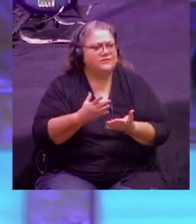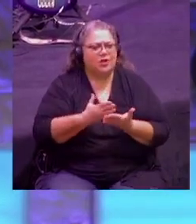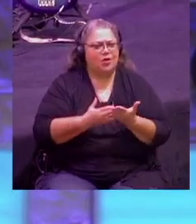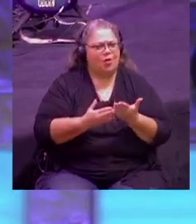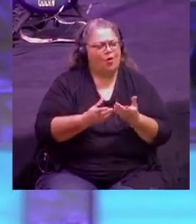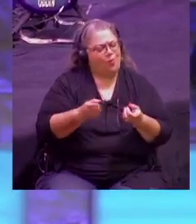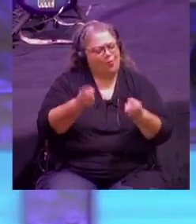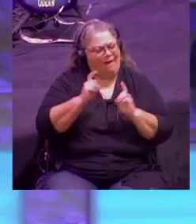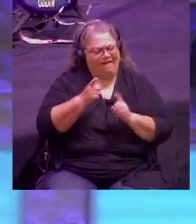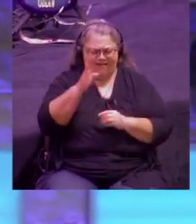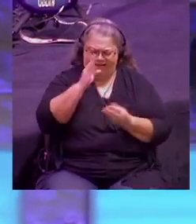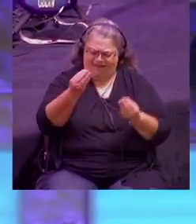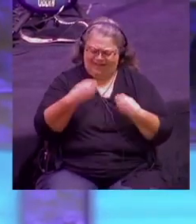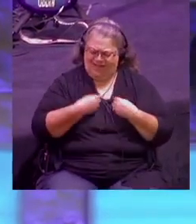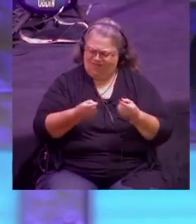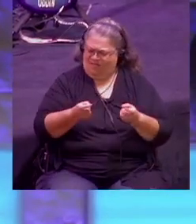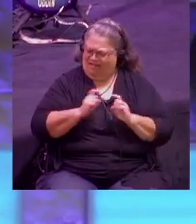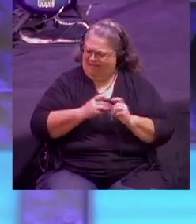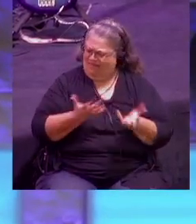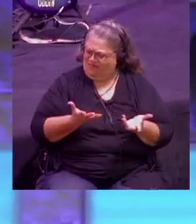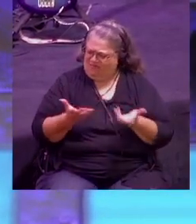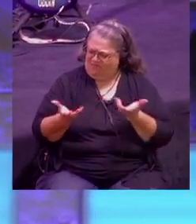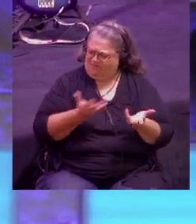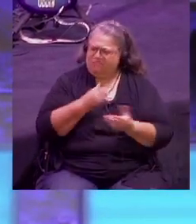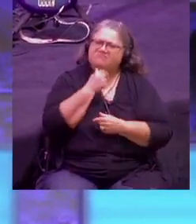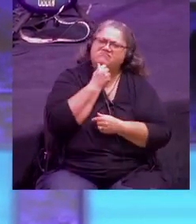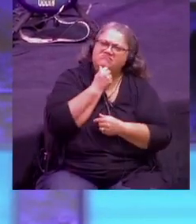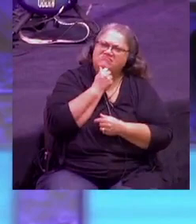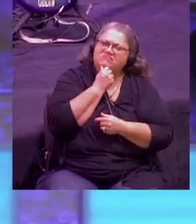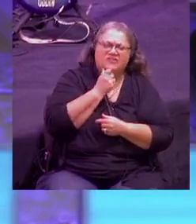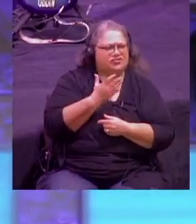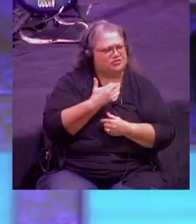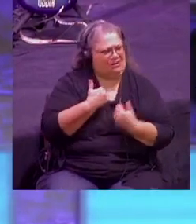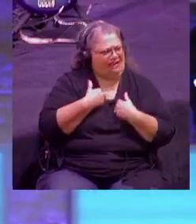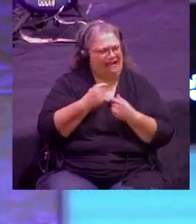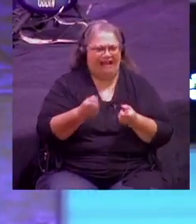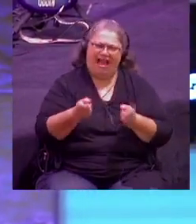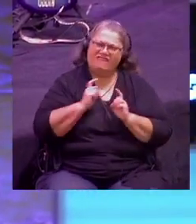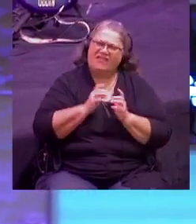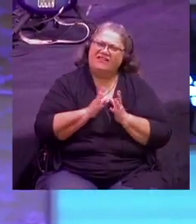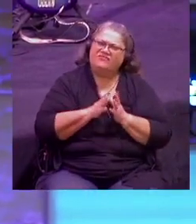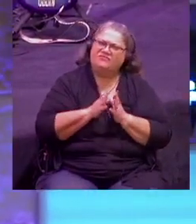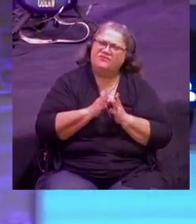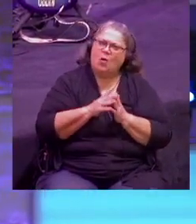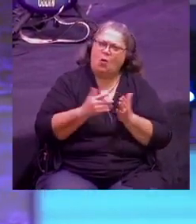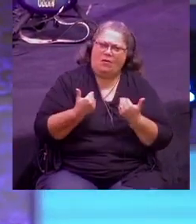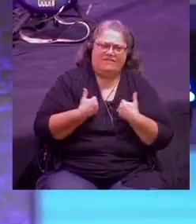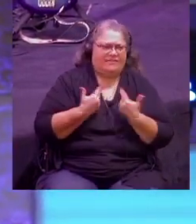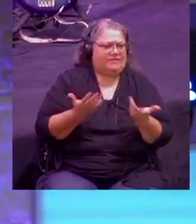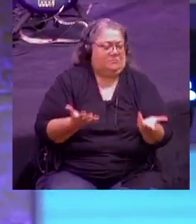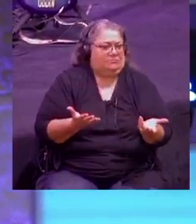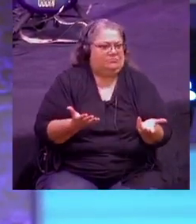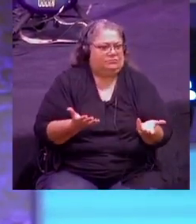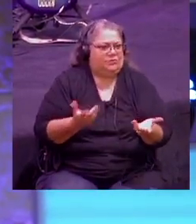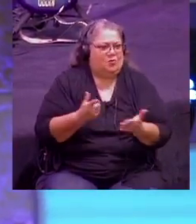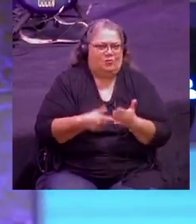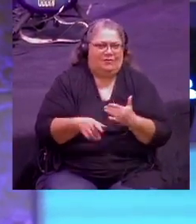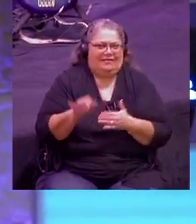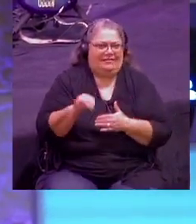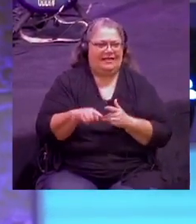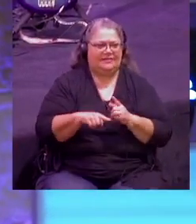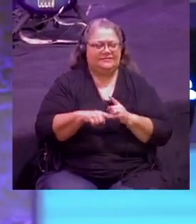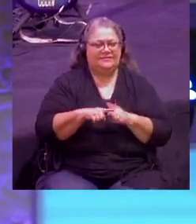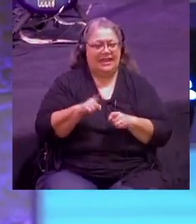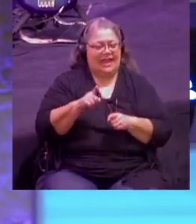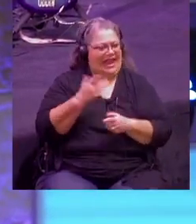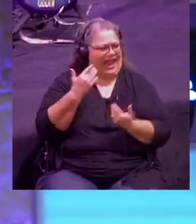me? And am I using them? Do I even know about them? If I don't know they exist, if I don't know he's